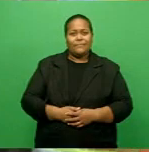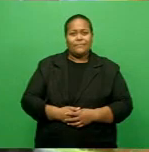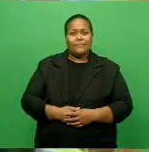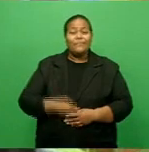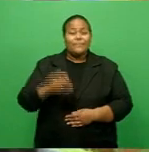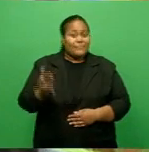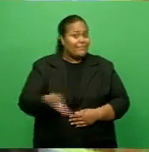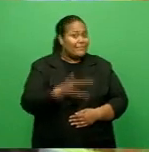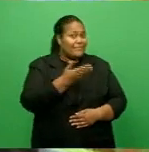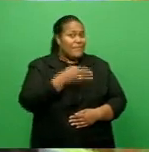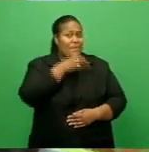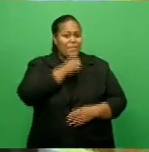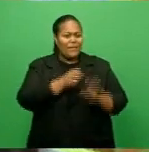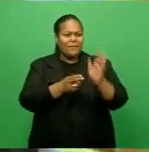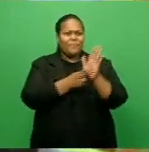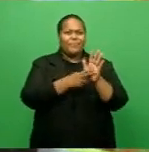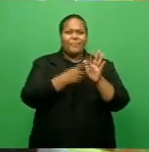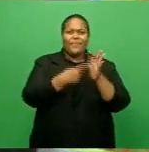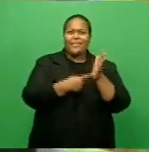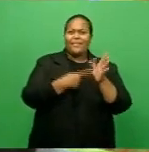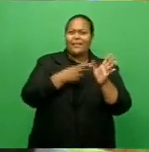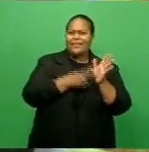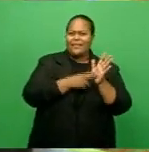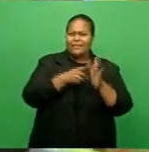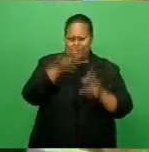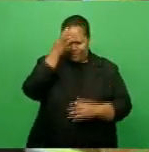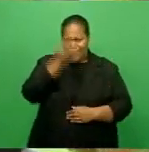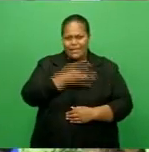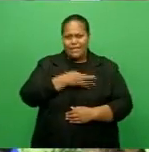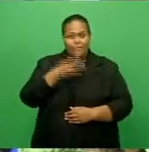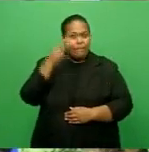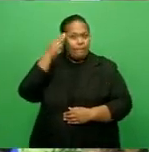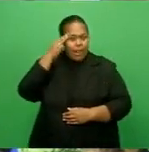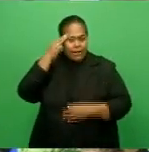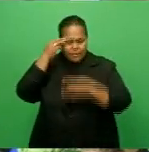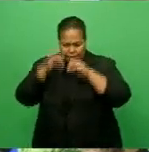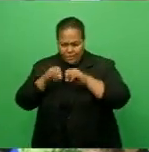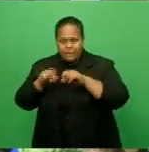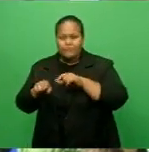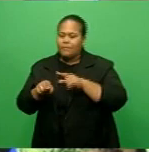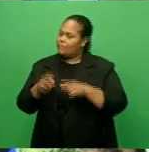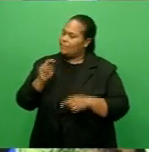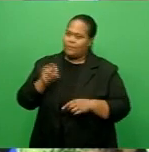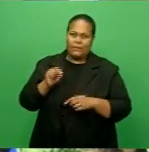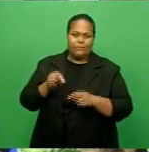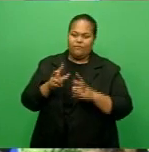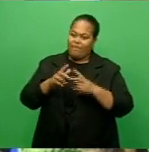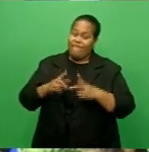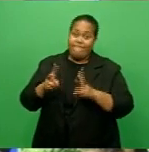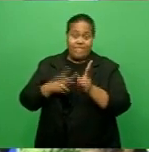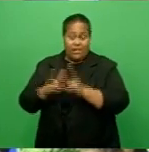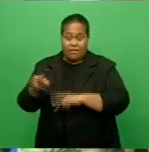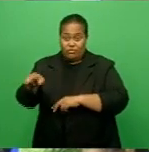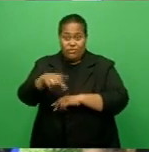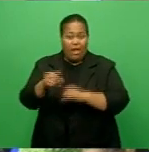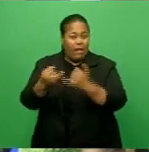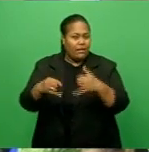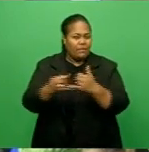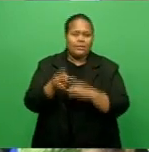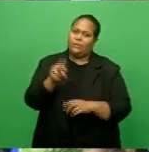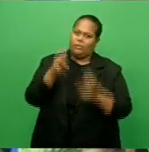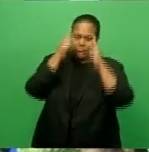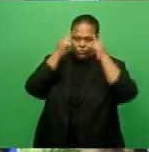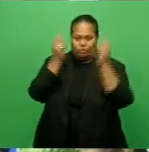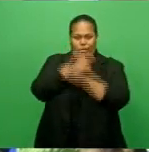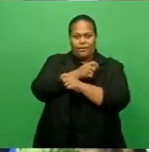Netanin Dauvere believes the mindset of Fijians in rural and maritime zones needs to change so they can become competitive